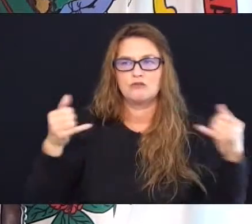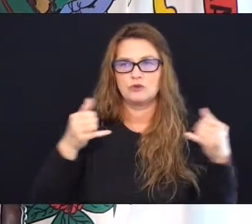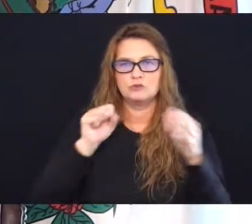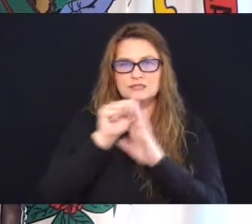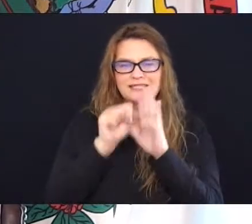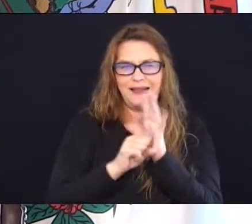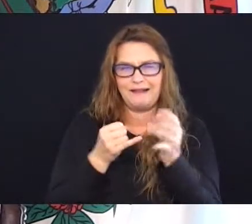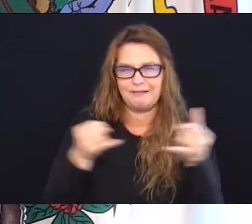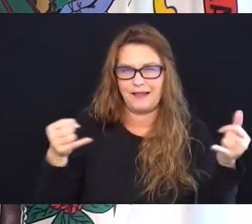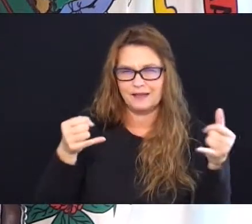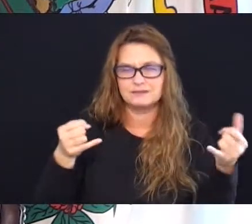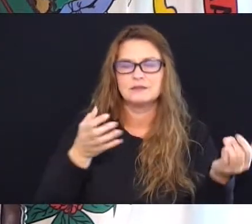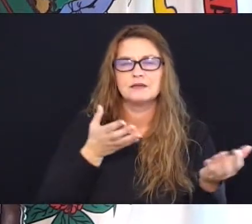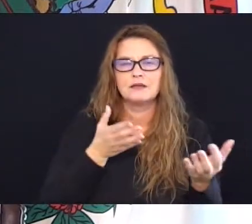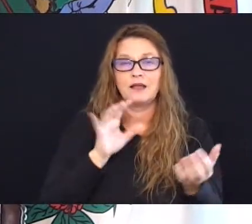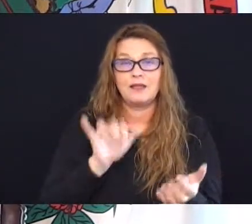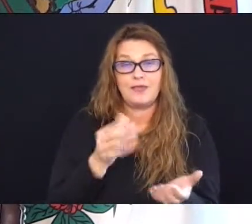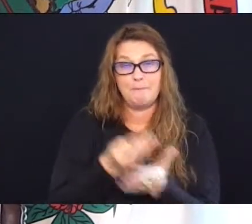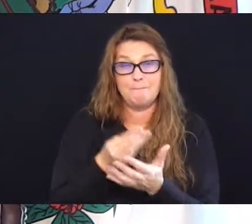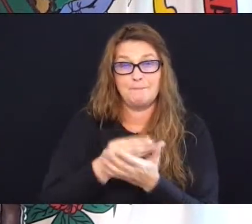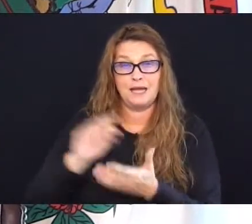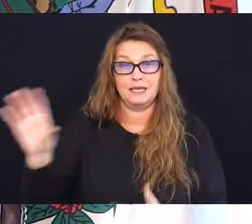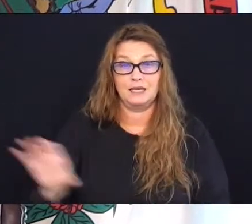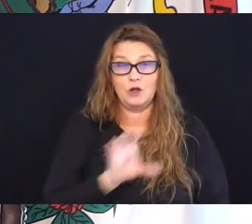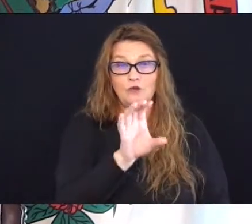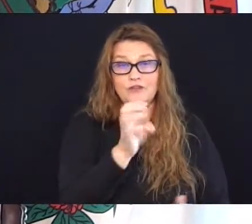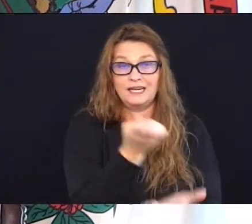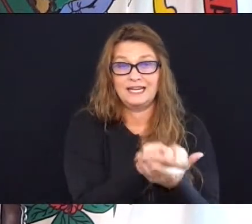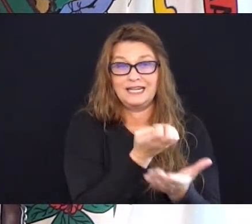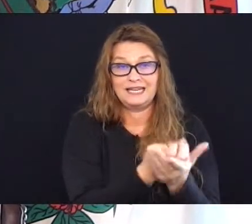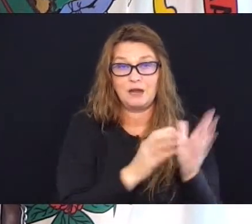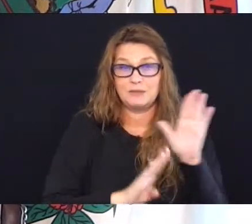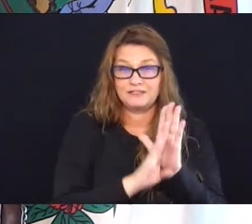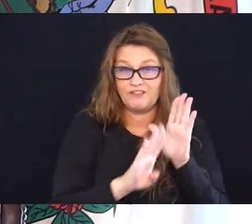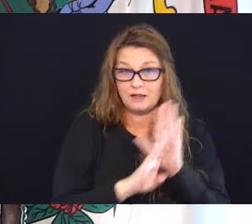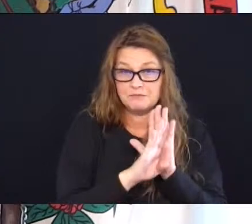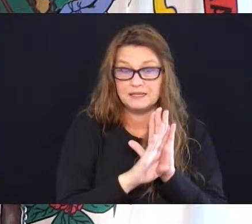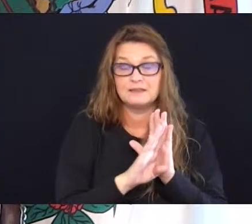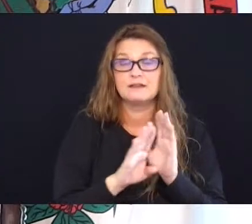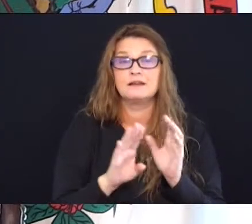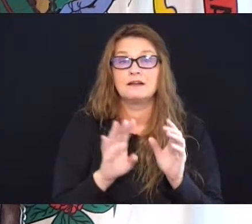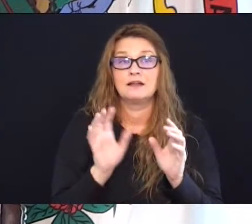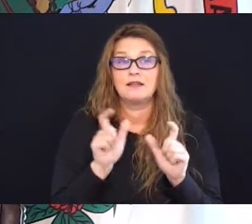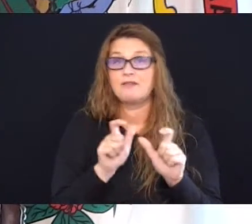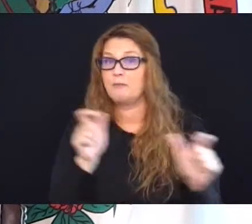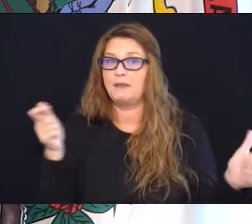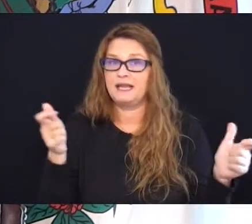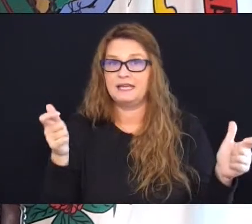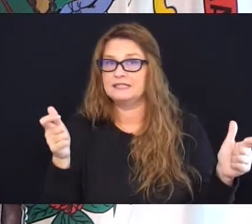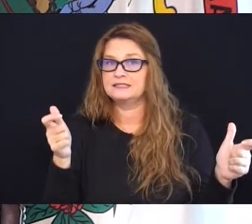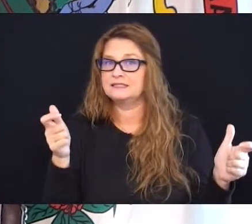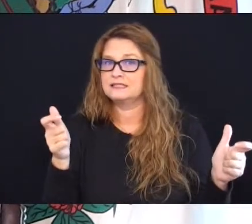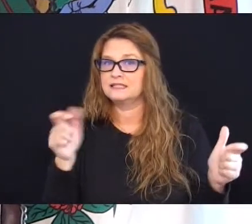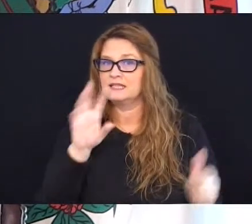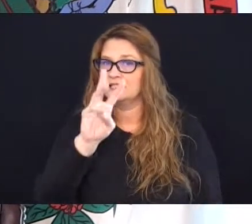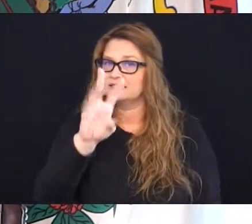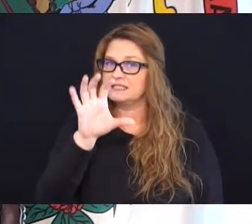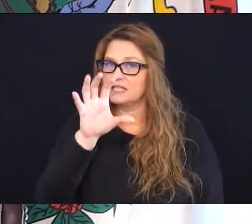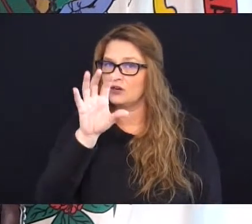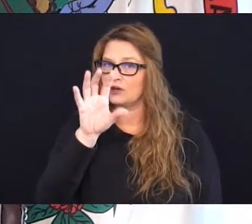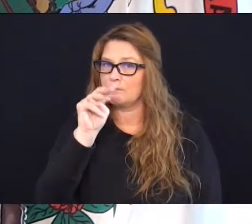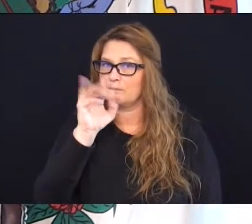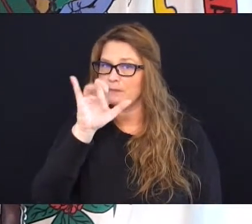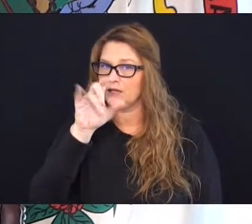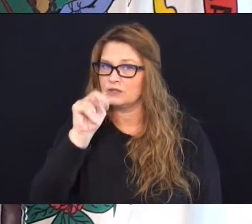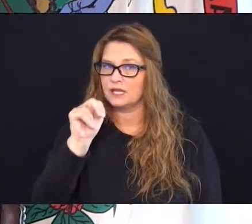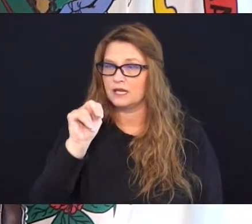the excess dollars over into economic development. Biggest amount ever, $600 million parked